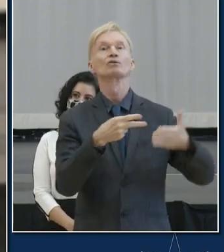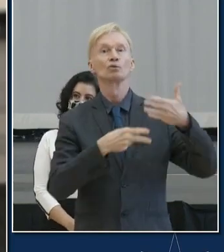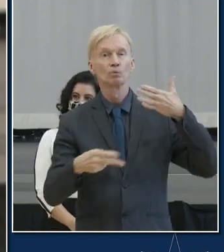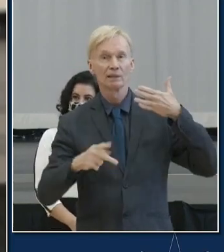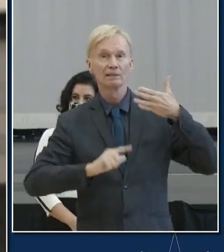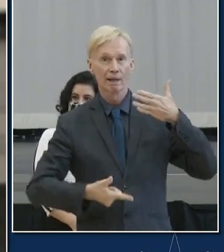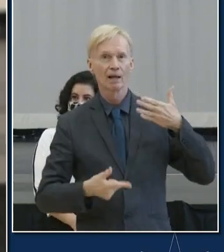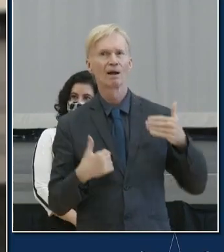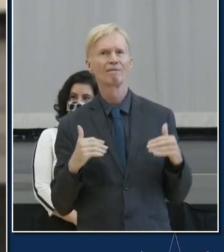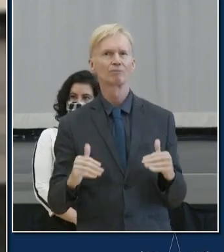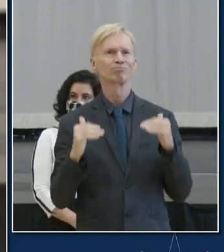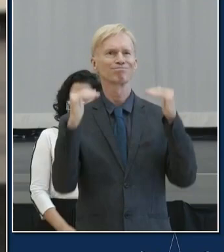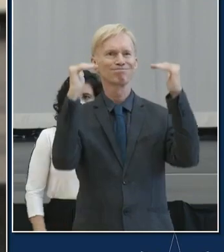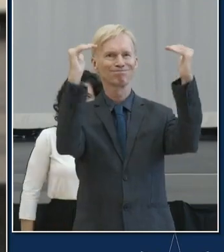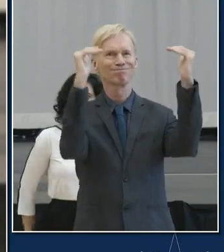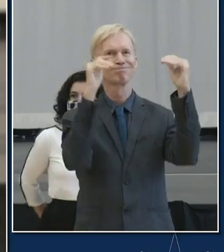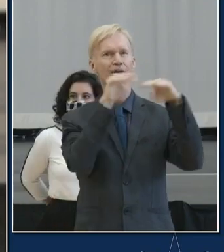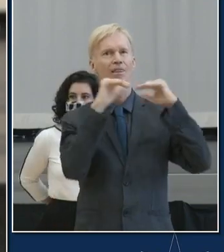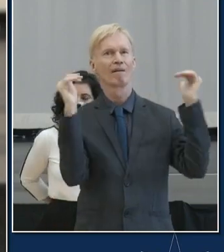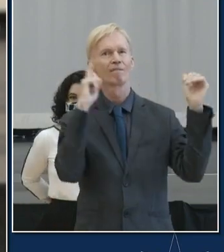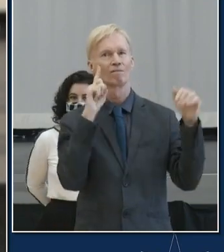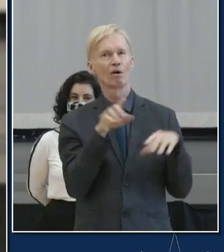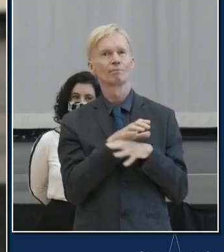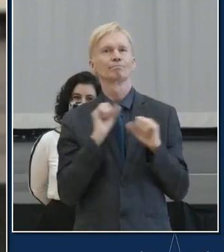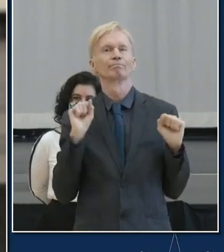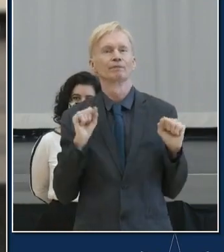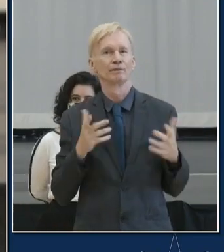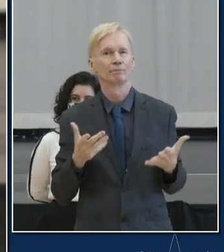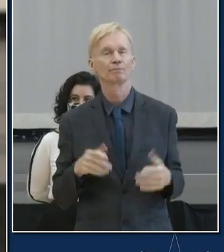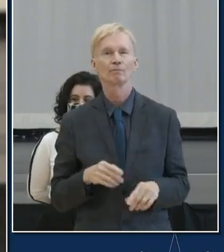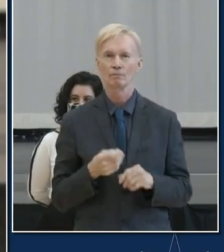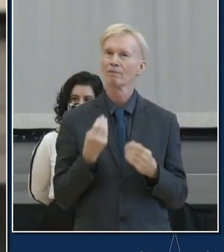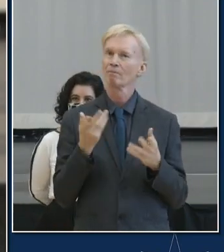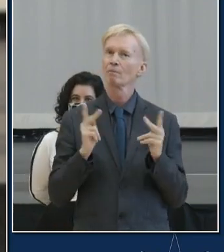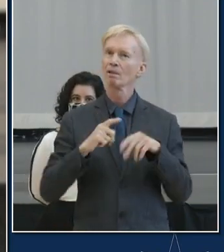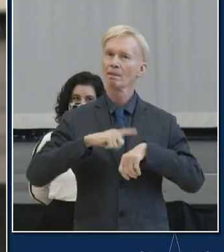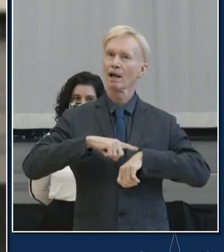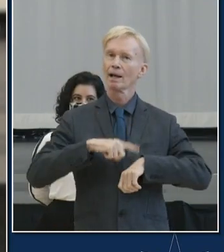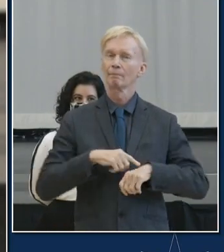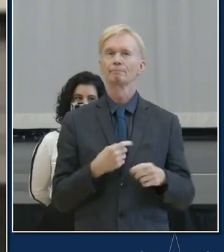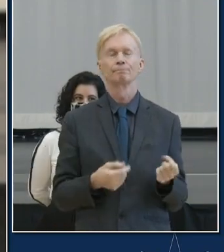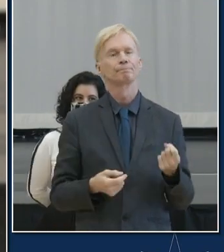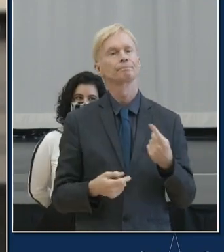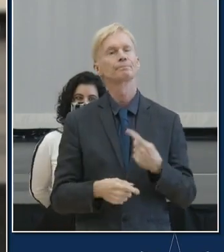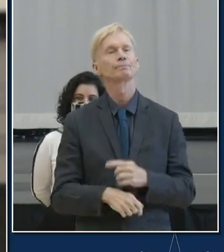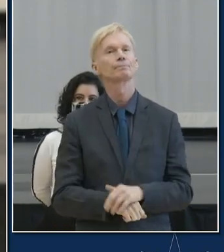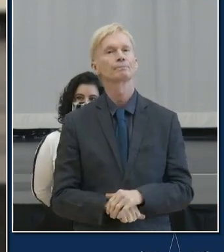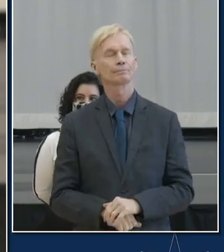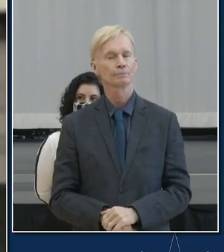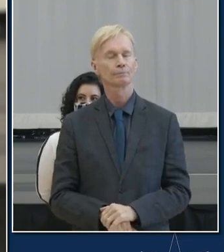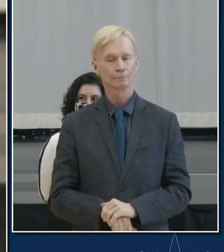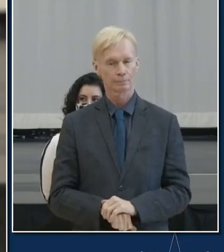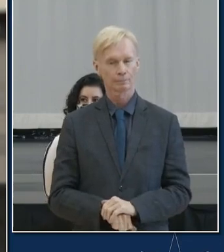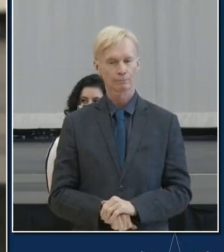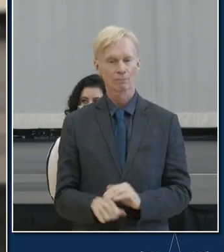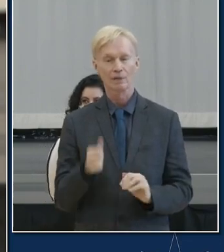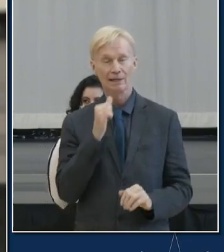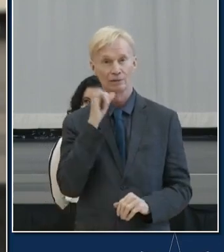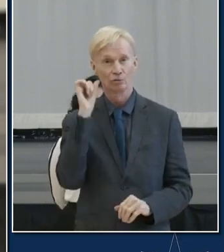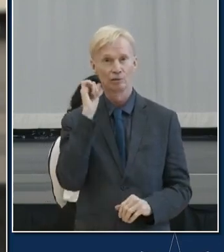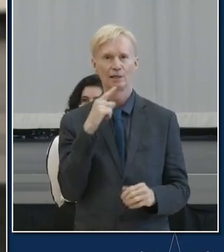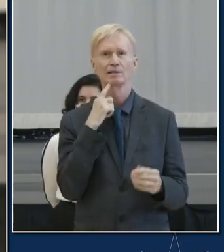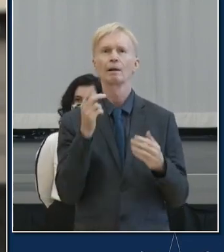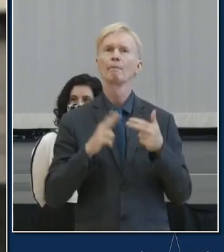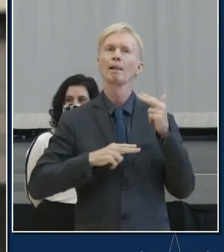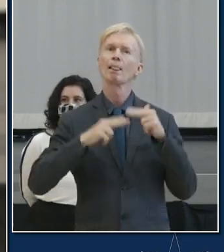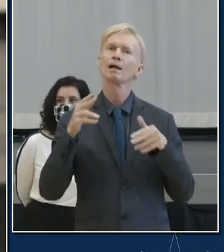highest level of immunity. We want to give people time. Alex Nitkin from the Daily Line. Yesterday, the Planning Commission approved a plan for a new apartment